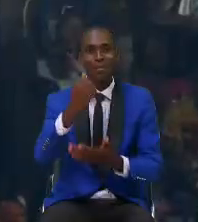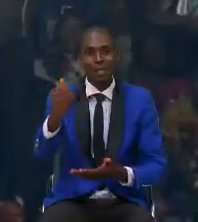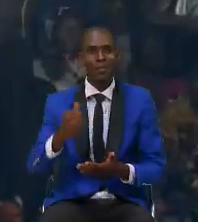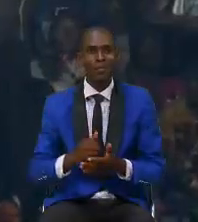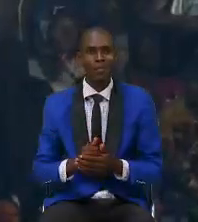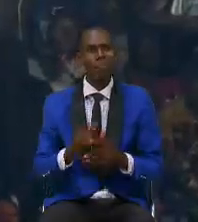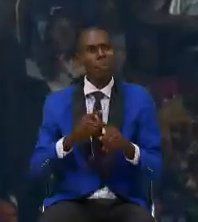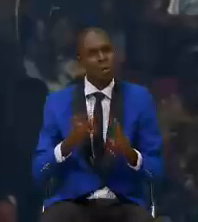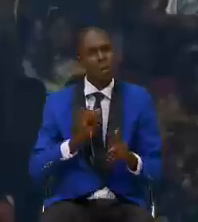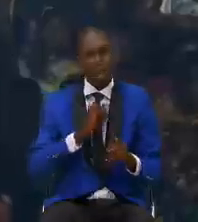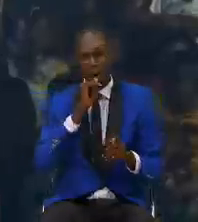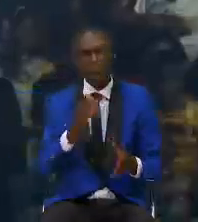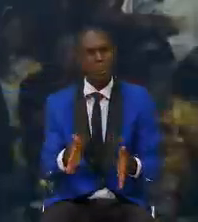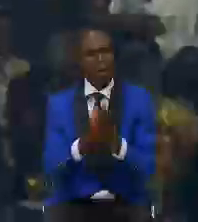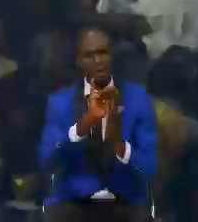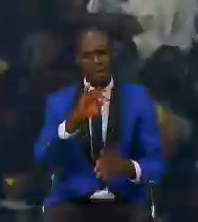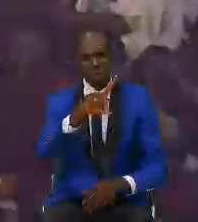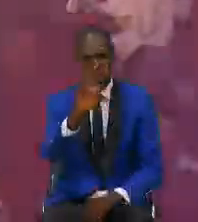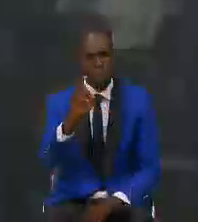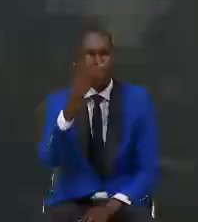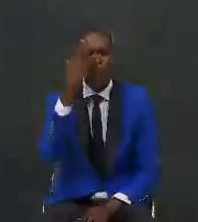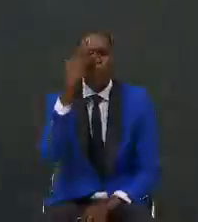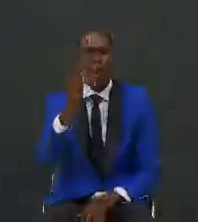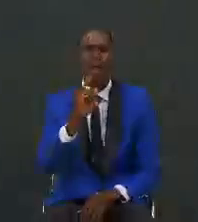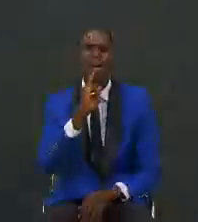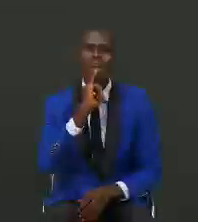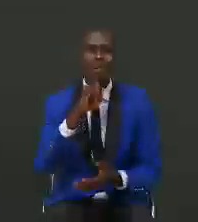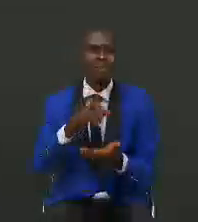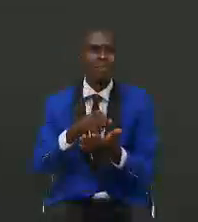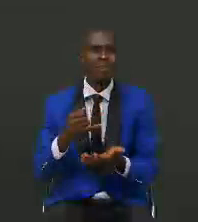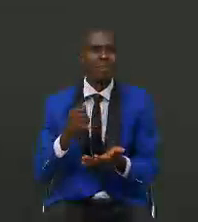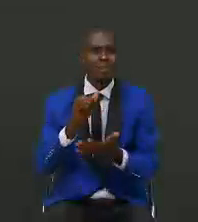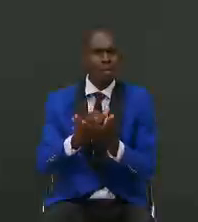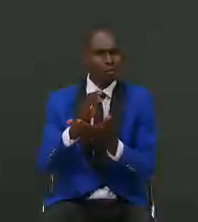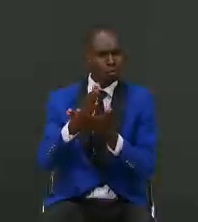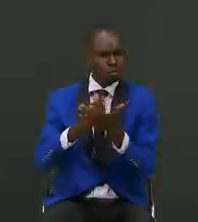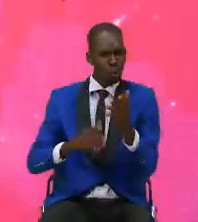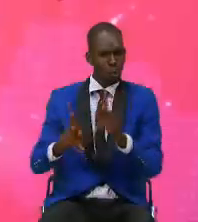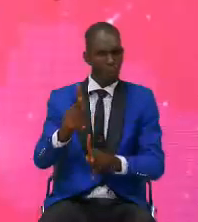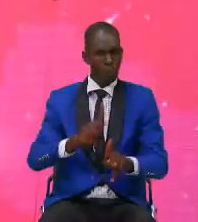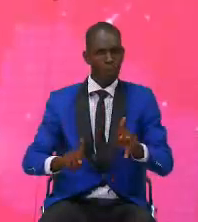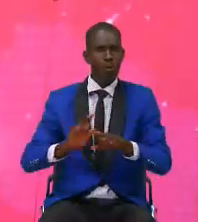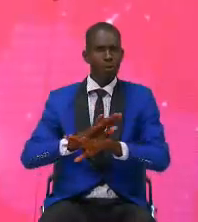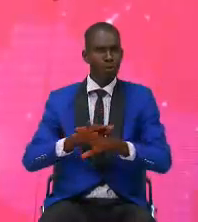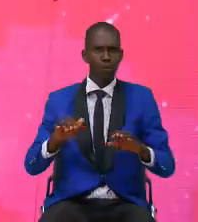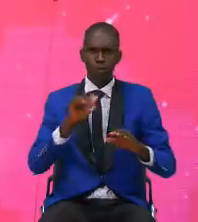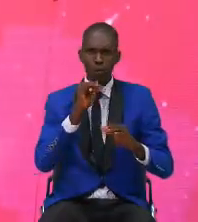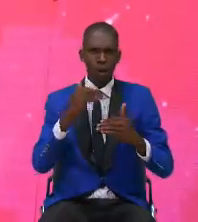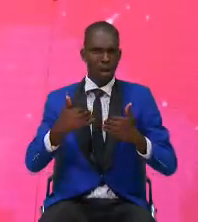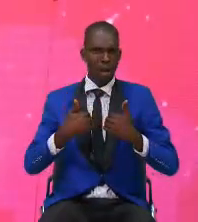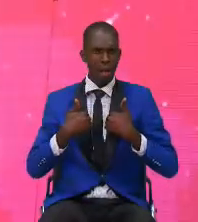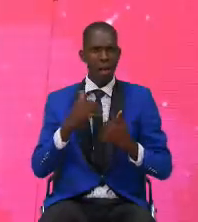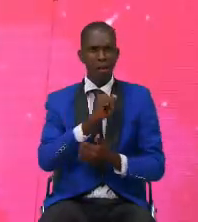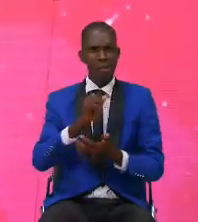I'm asking a question. Why is it that some people do not have the divine